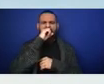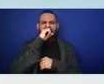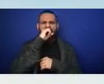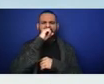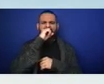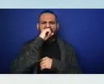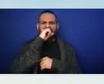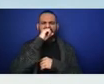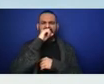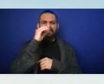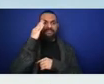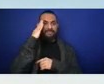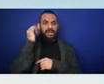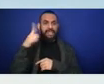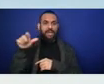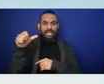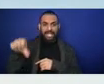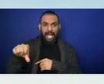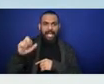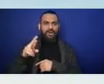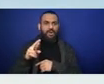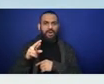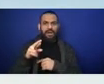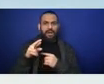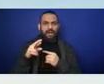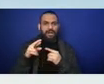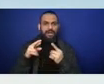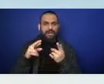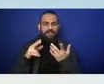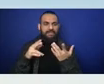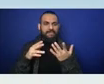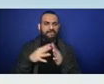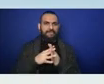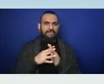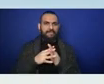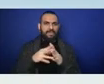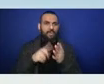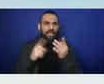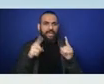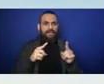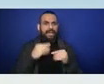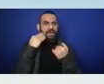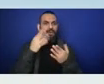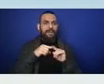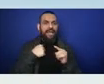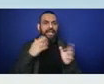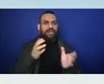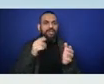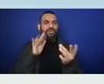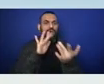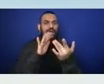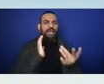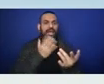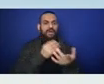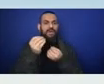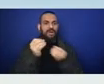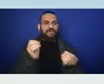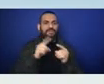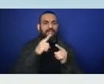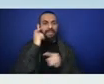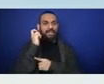briefly. The targeted idle grants that are out there, that's the additional $15 billion that Jose just